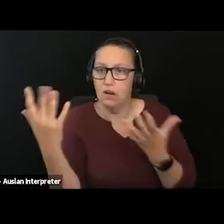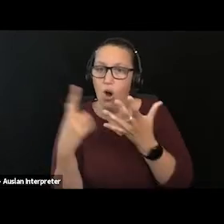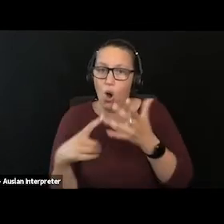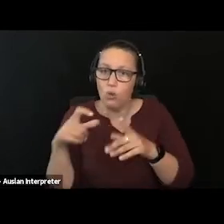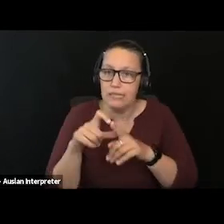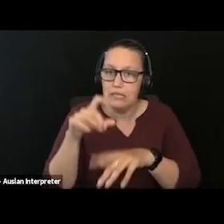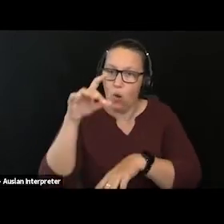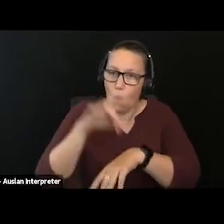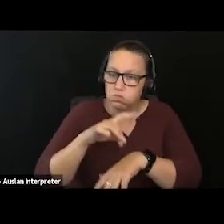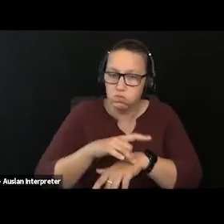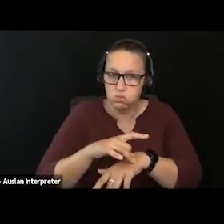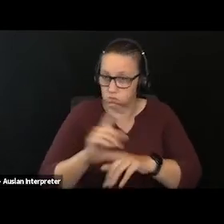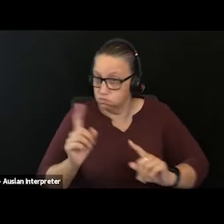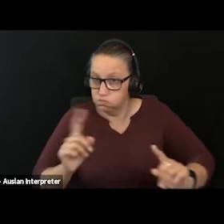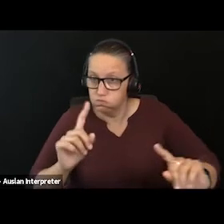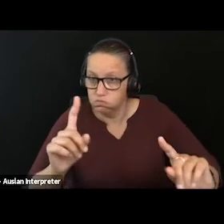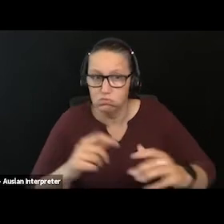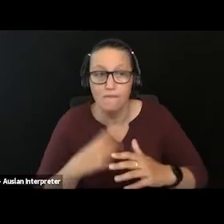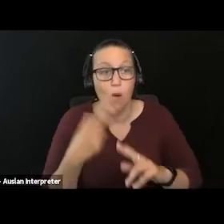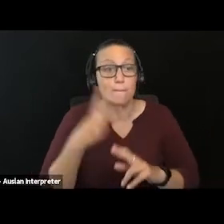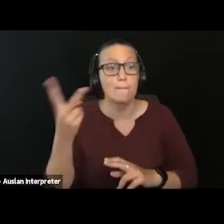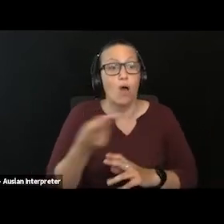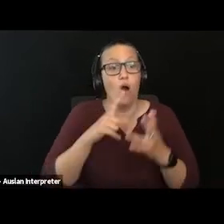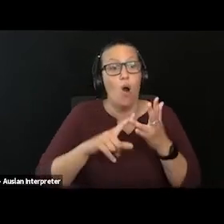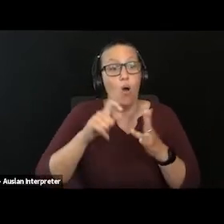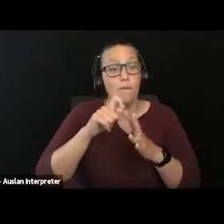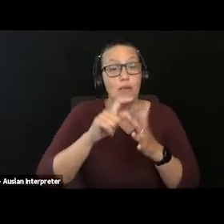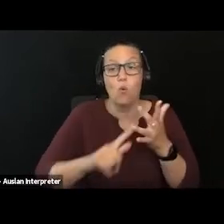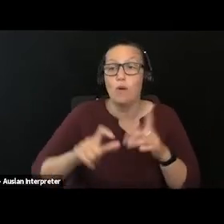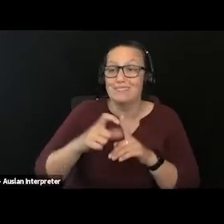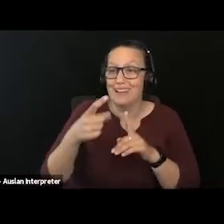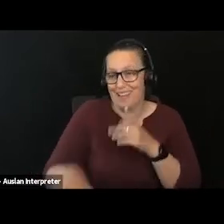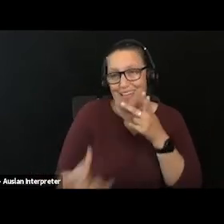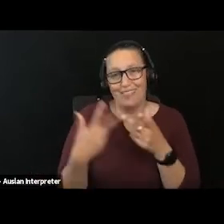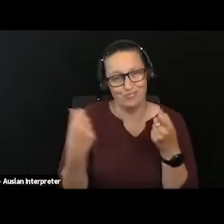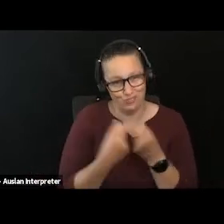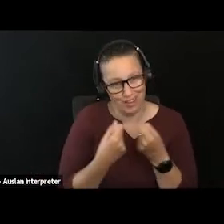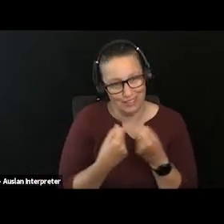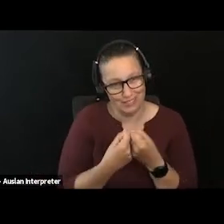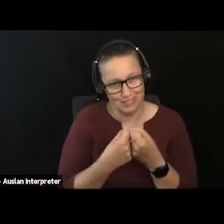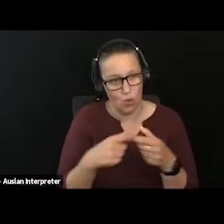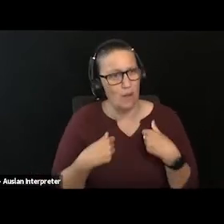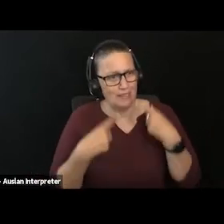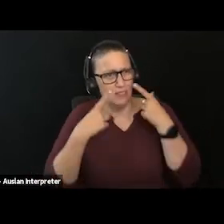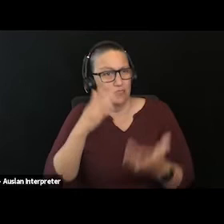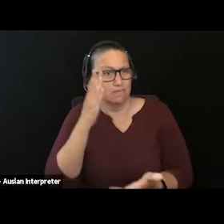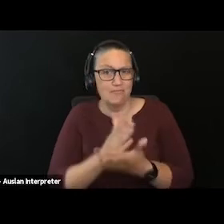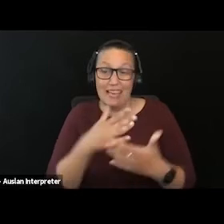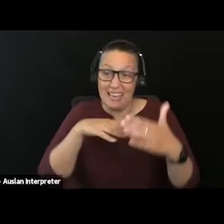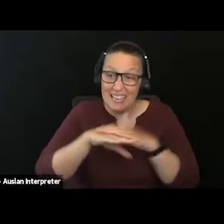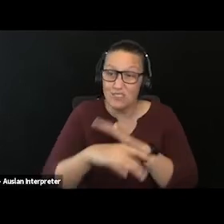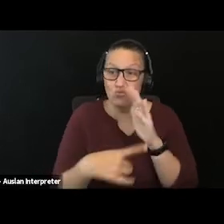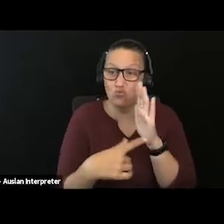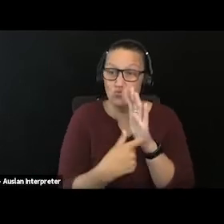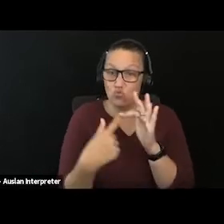both opioids and other drugs. And we found clear evidence that being in treatment is protective against